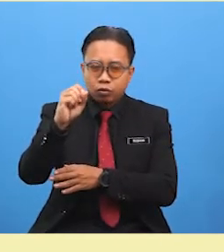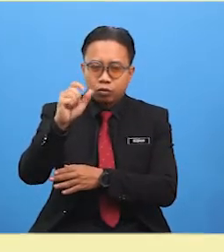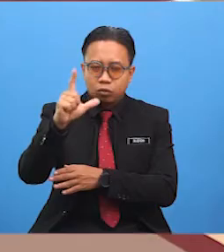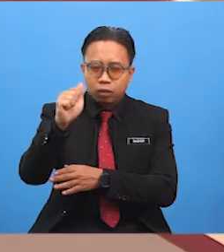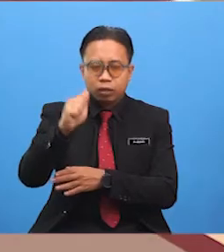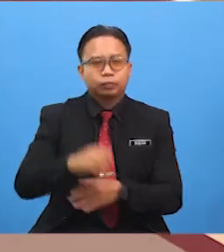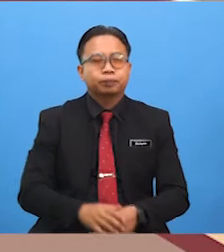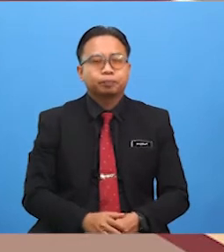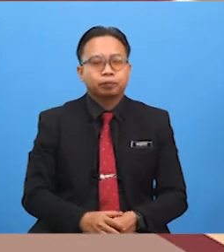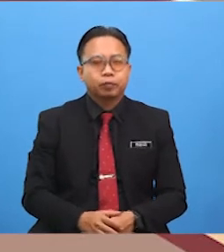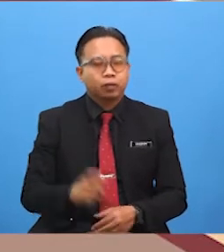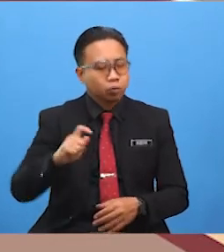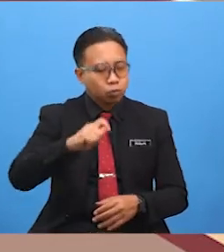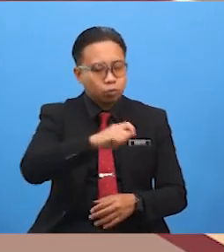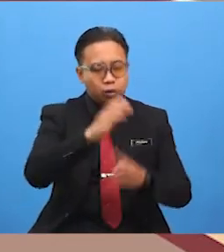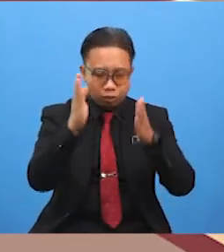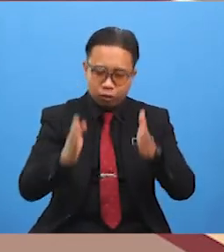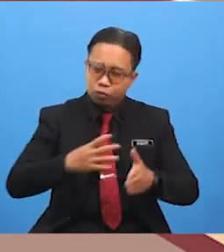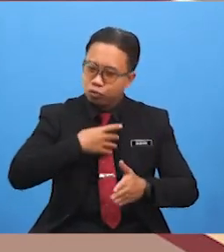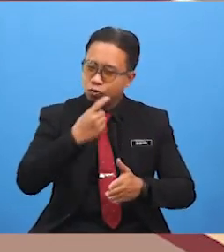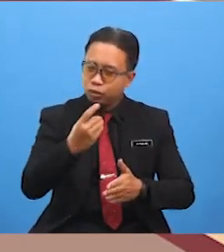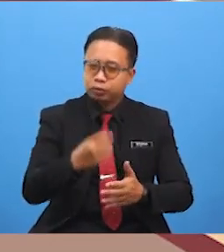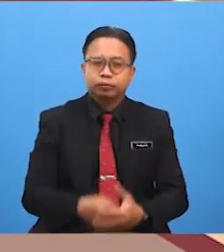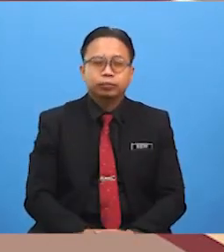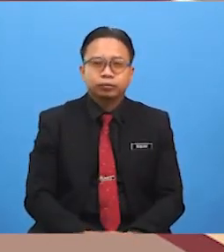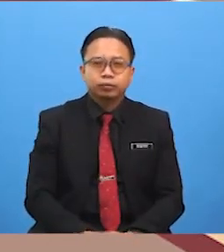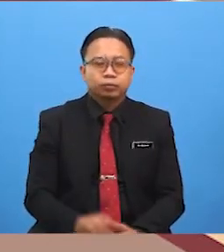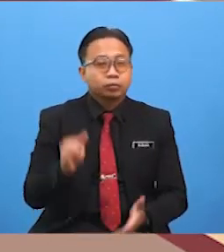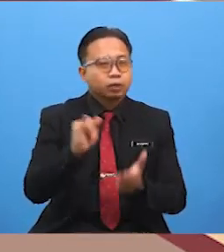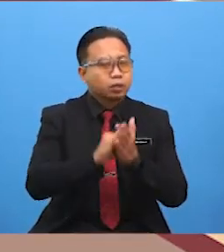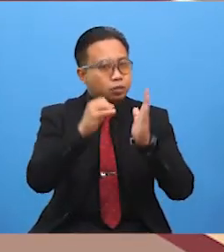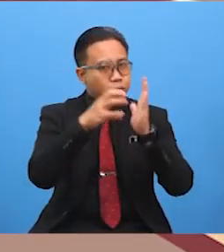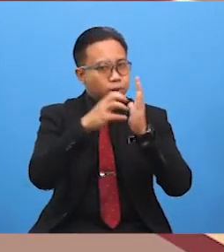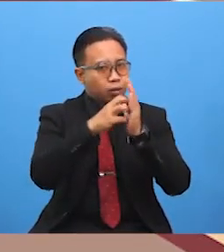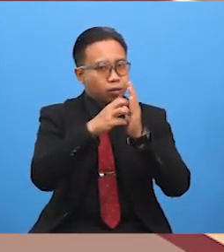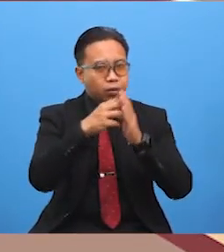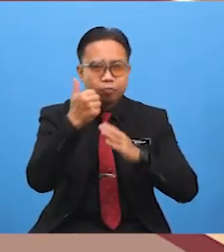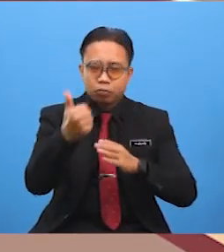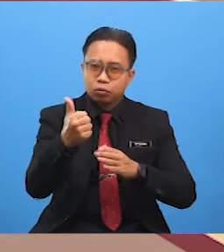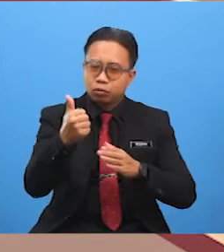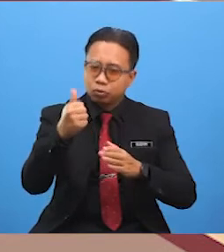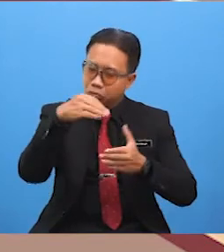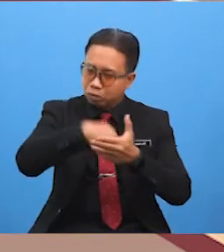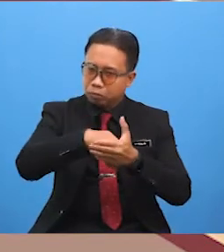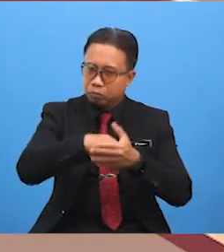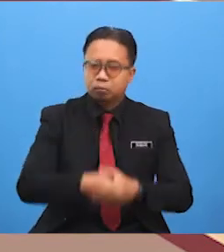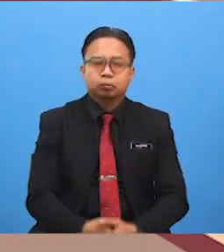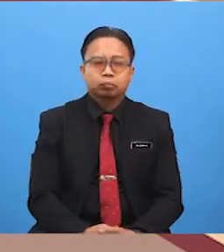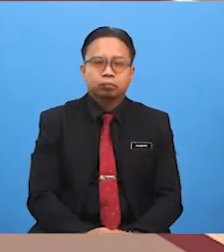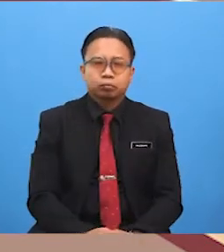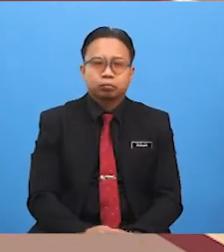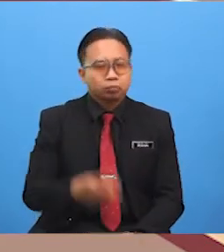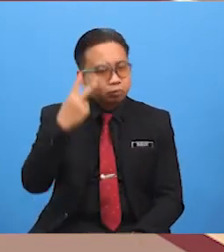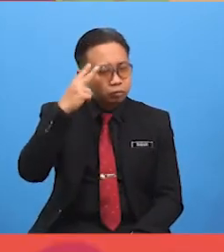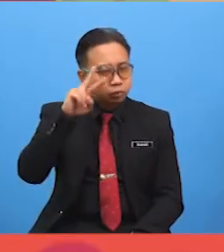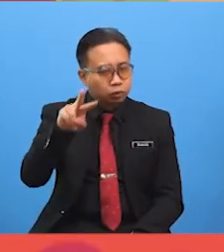especially. I really wish that this paragraph actually gave you a good insight and an overview as well as an imagination